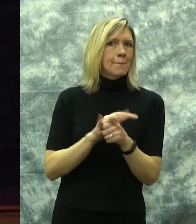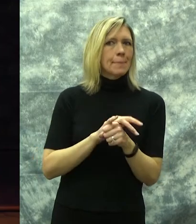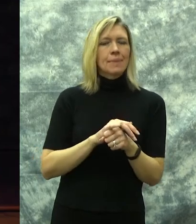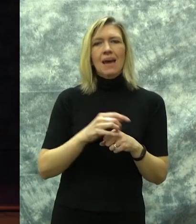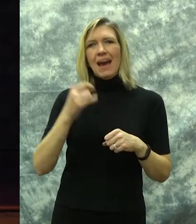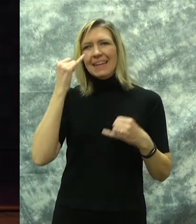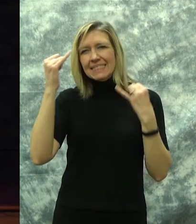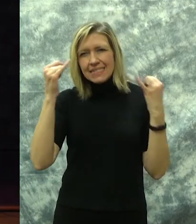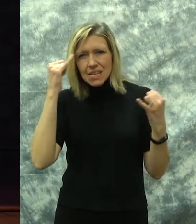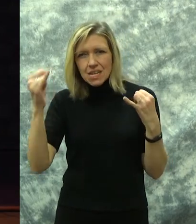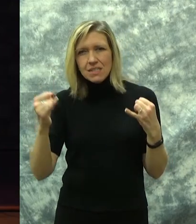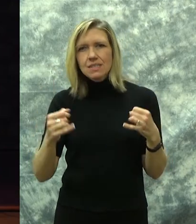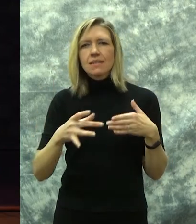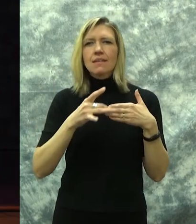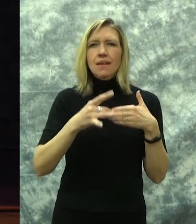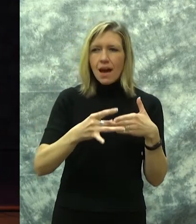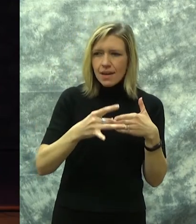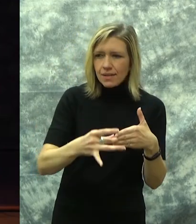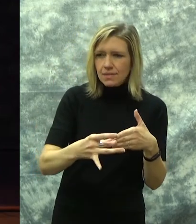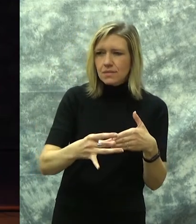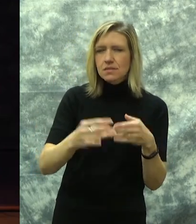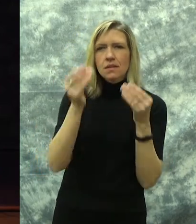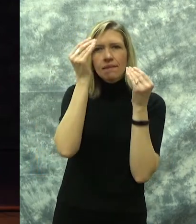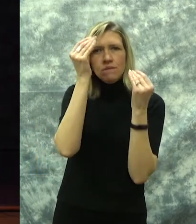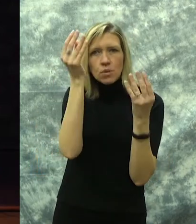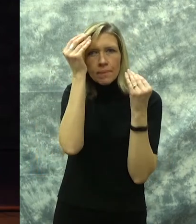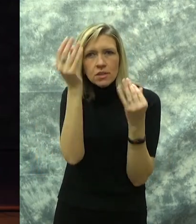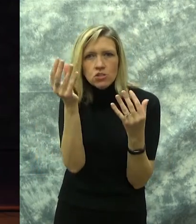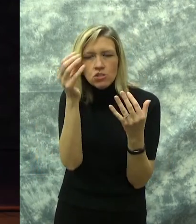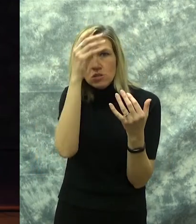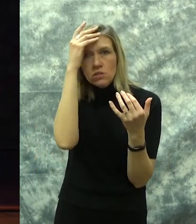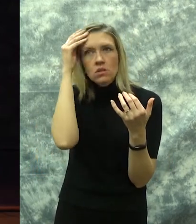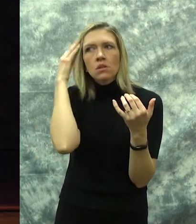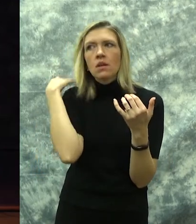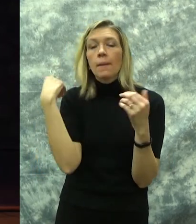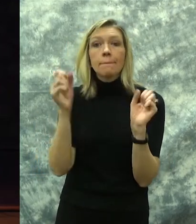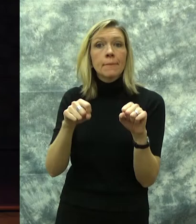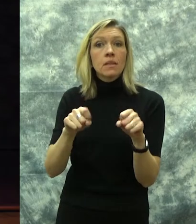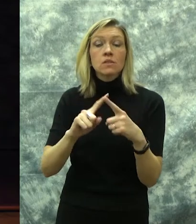and information and the ability to communicate and the